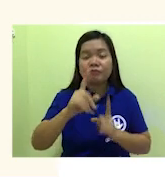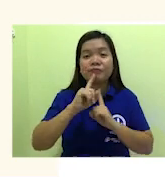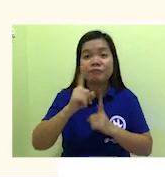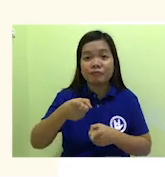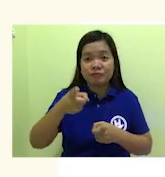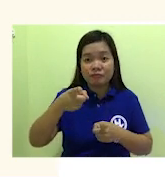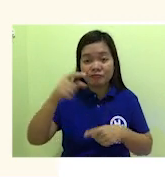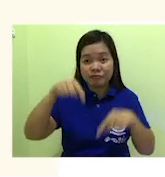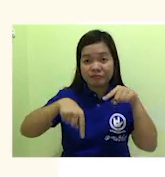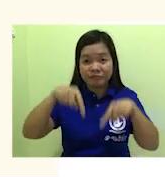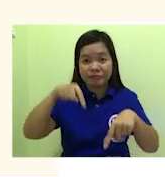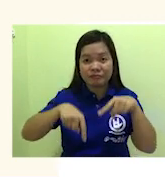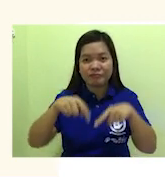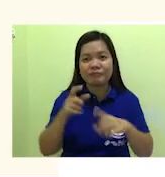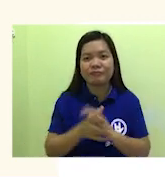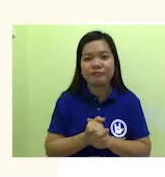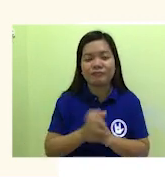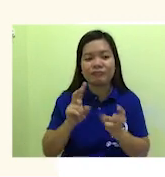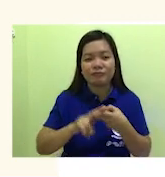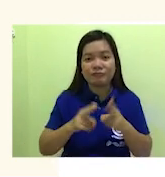box.